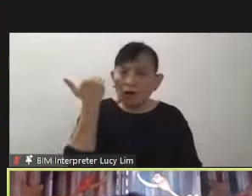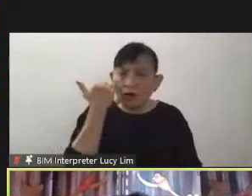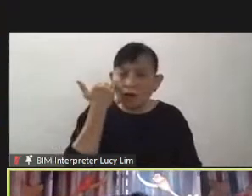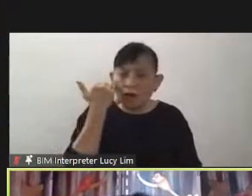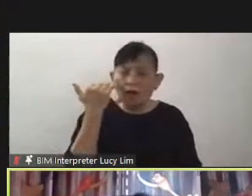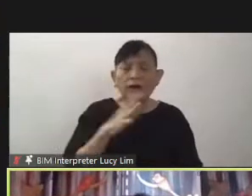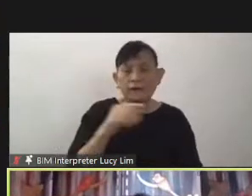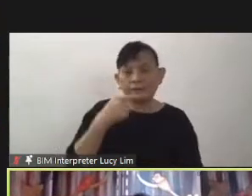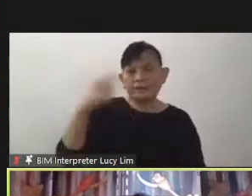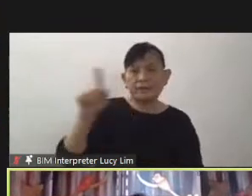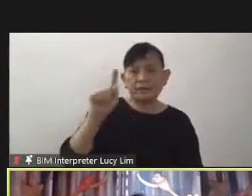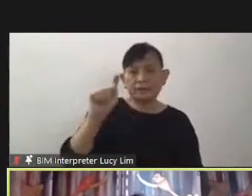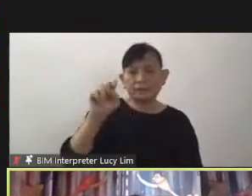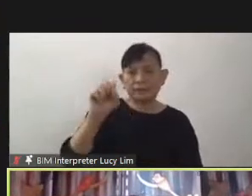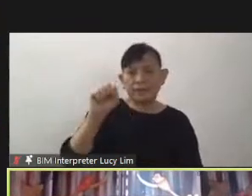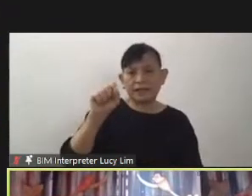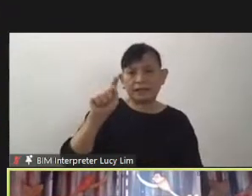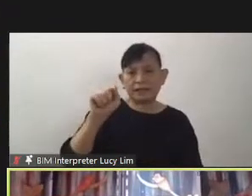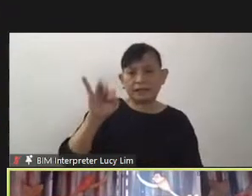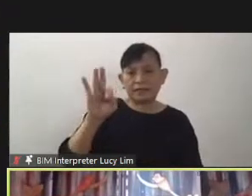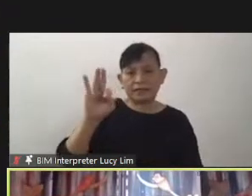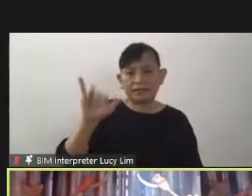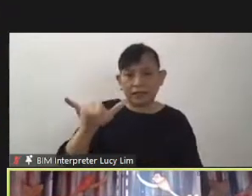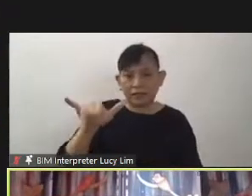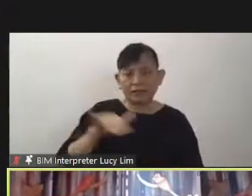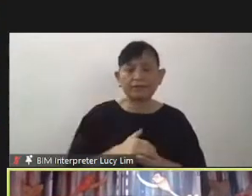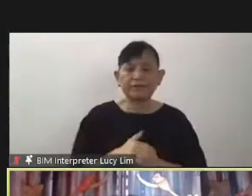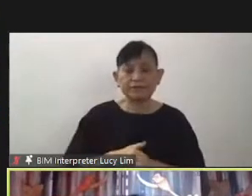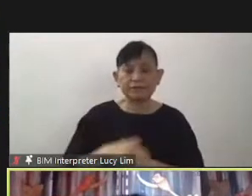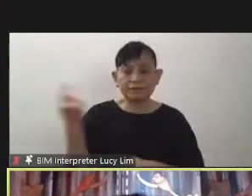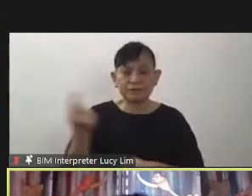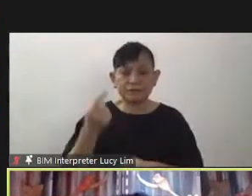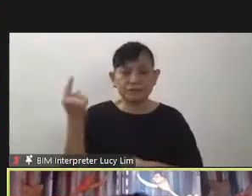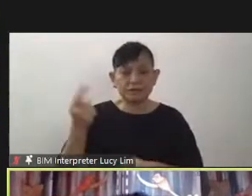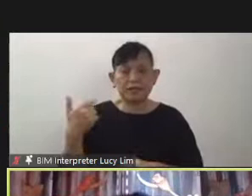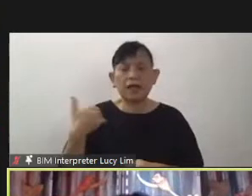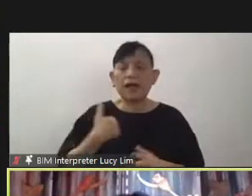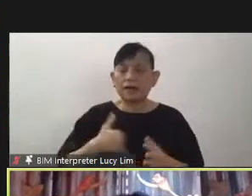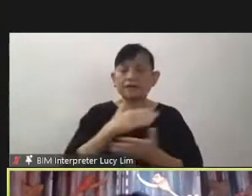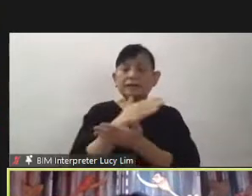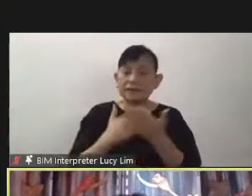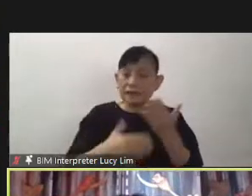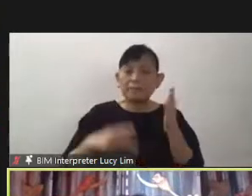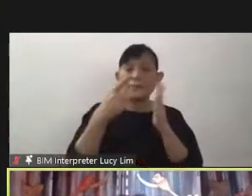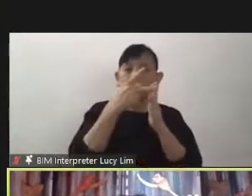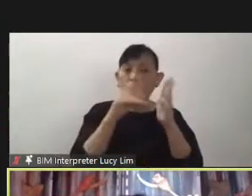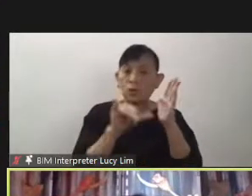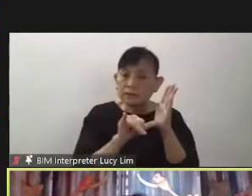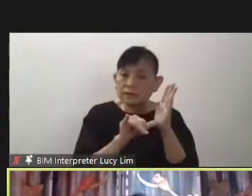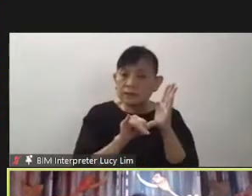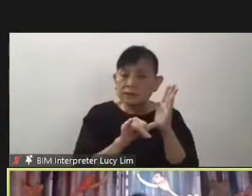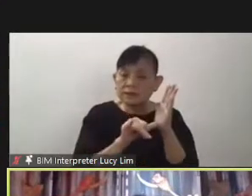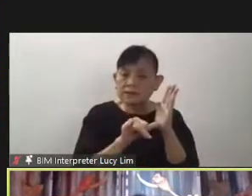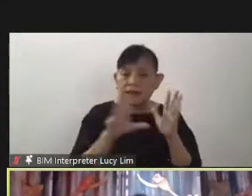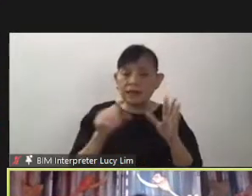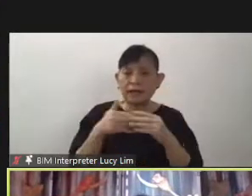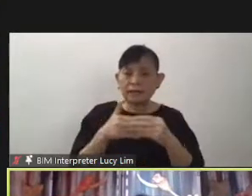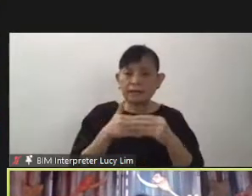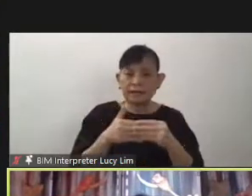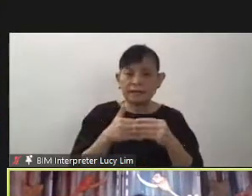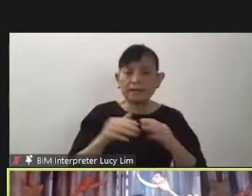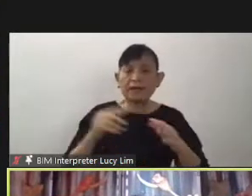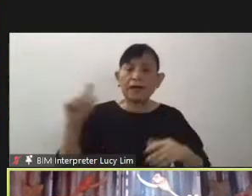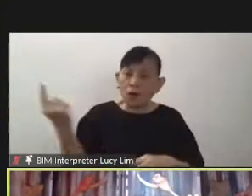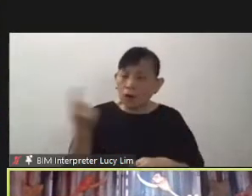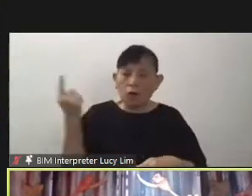for survivors. Thirdly, is we usually have institutional and company policies and guidelines. However, this usually applies in